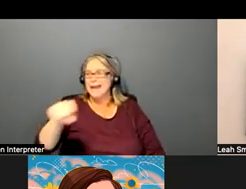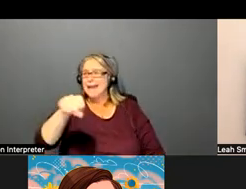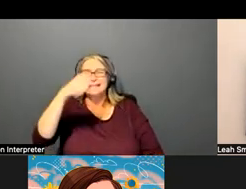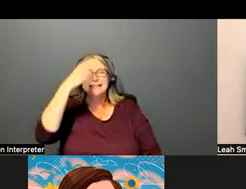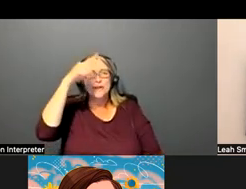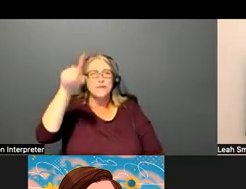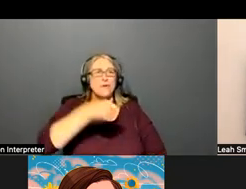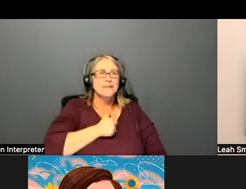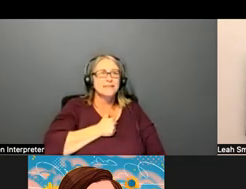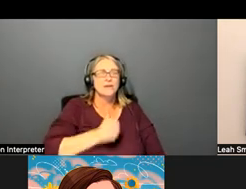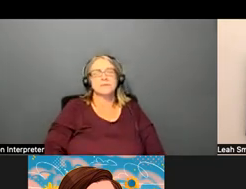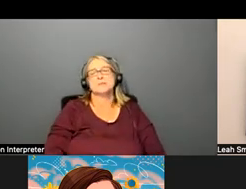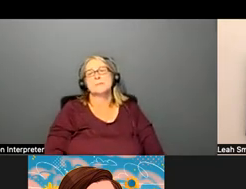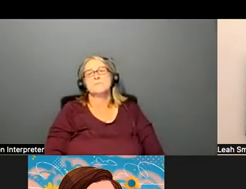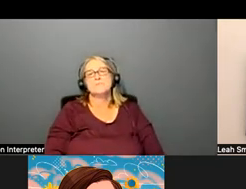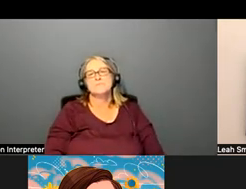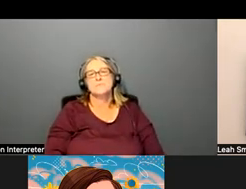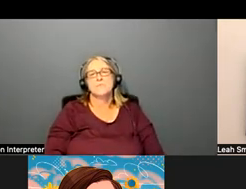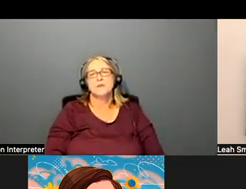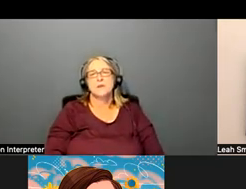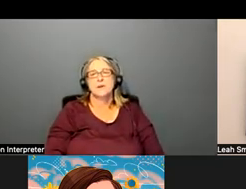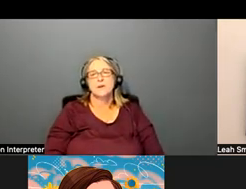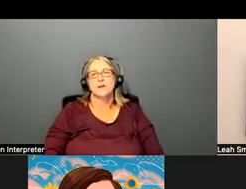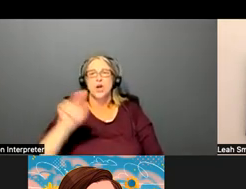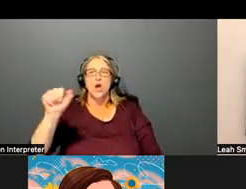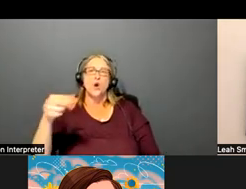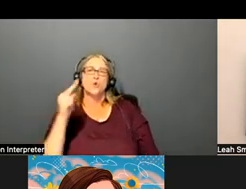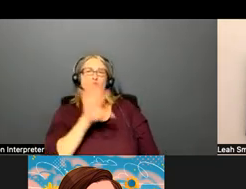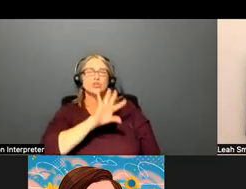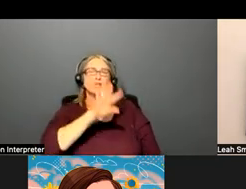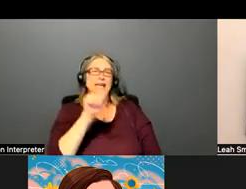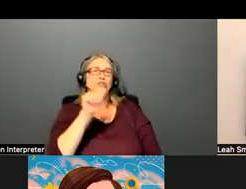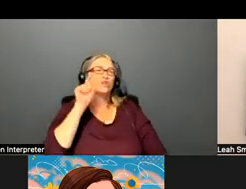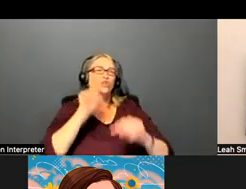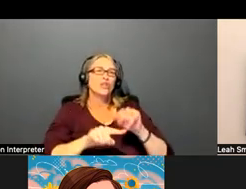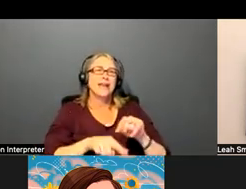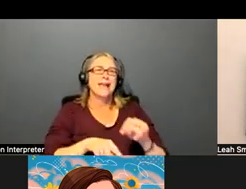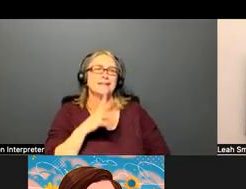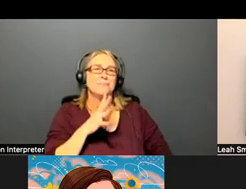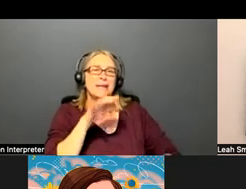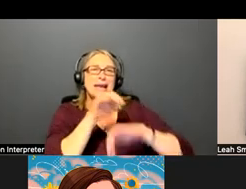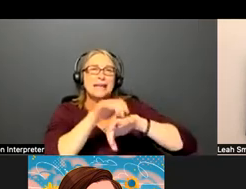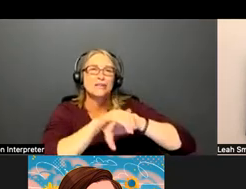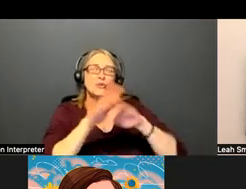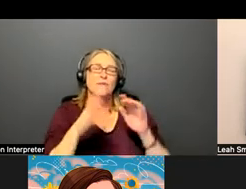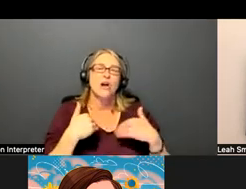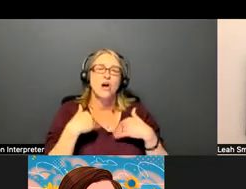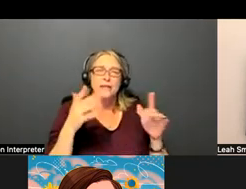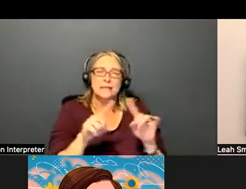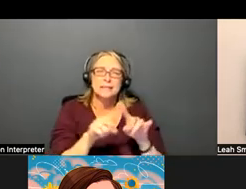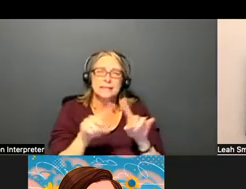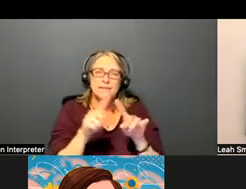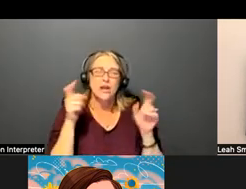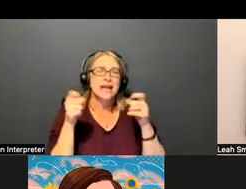But on the flip side, there are people who think, oh, she's Asian, she can't speak English. And so it's like you have these sort of